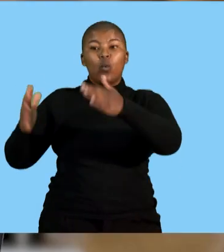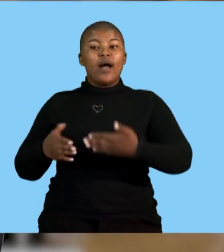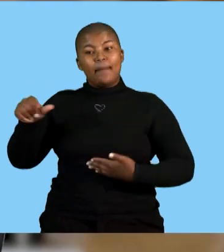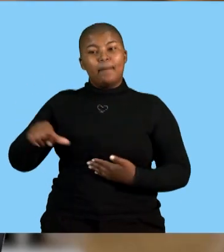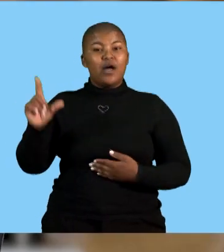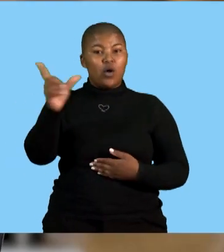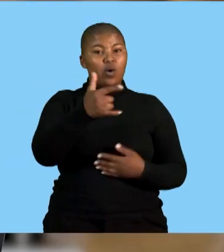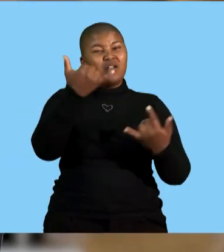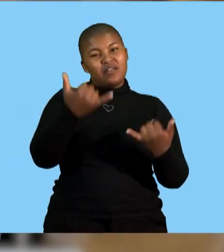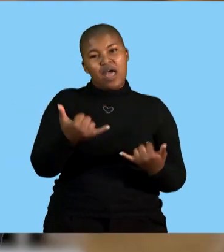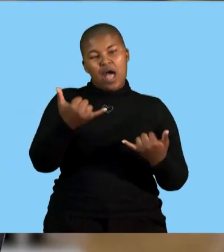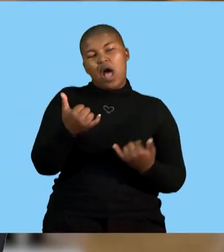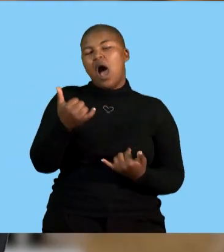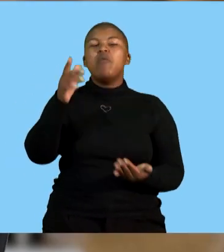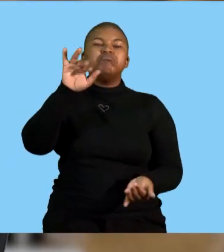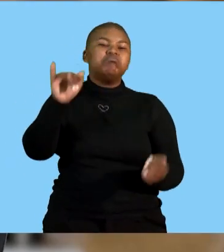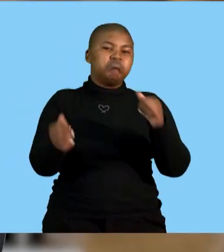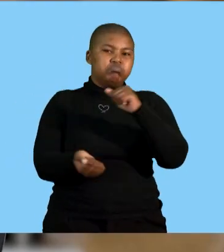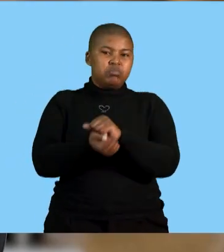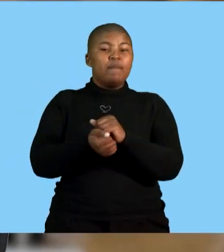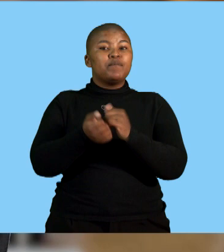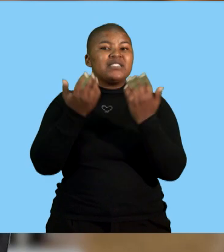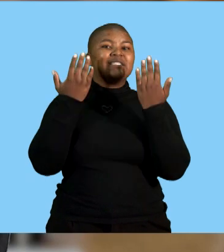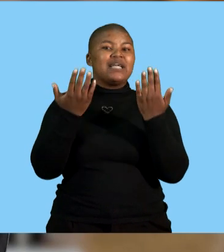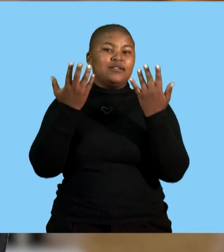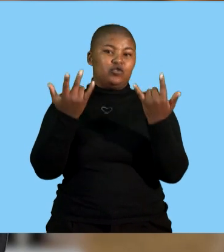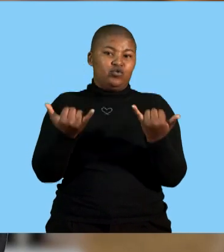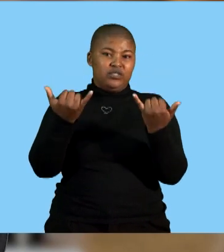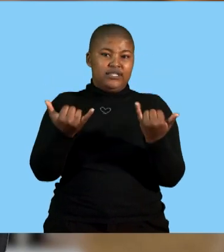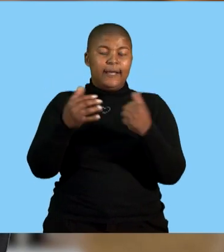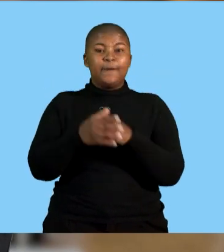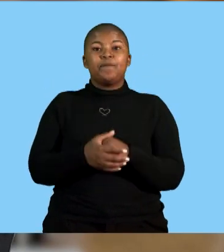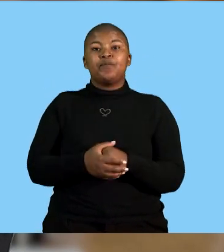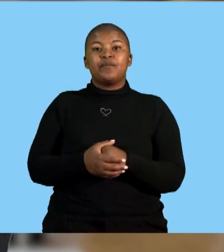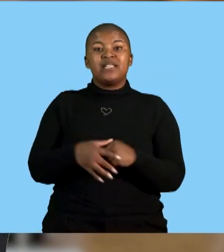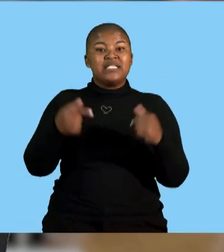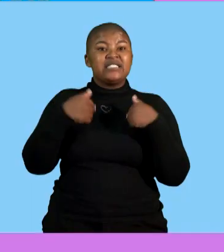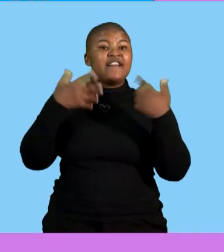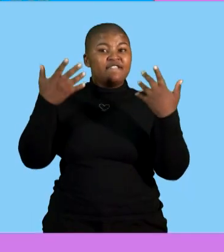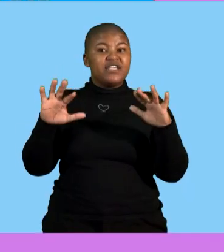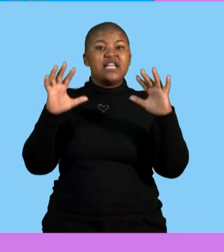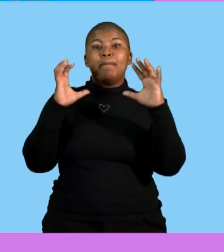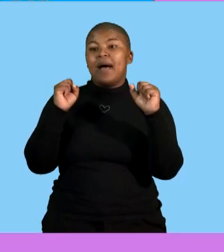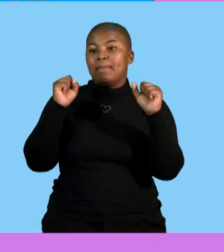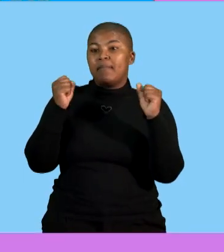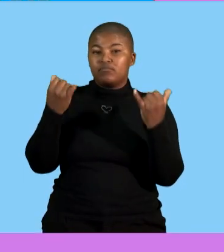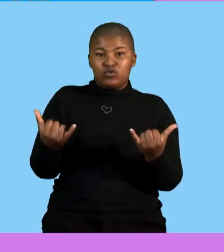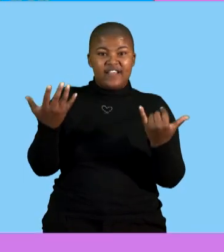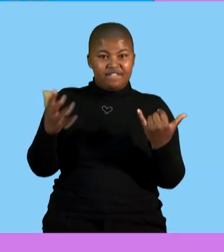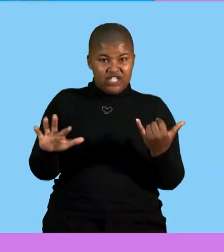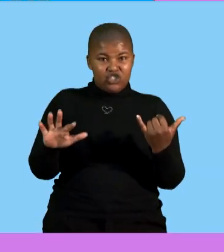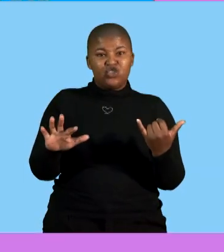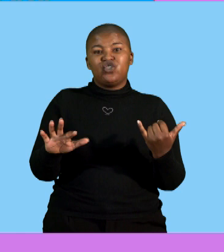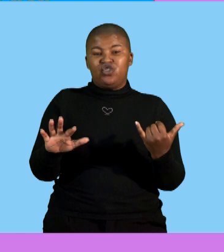Welcome back, everyone. We have come to the end of our lesson. Now, these are the concepts that we have already covered, which is develop